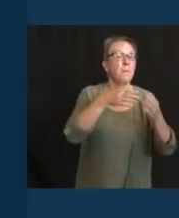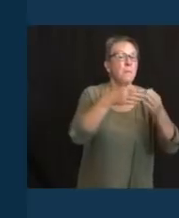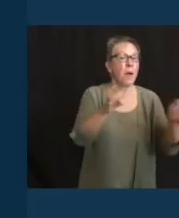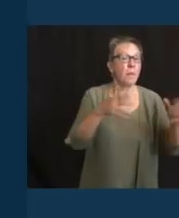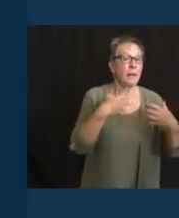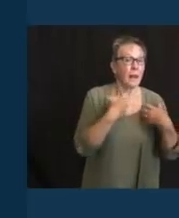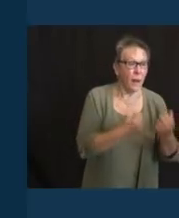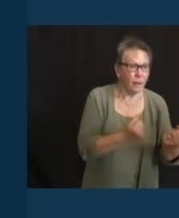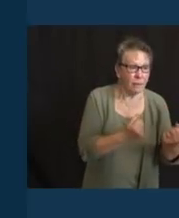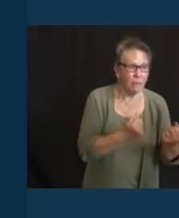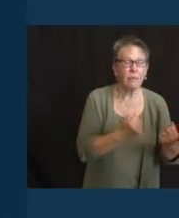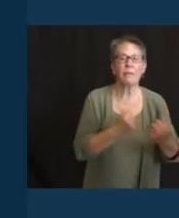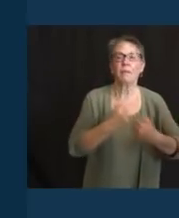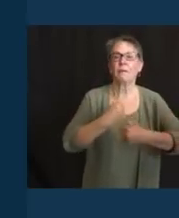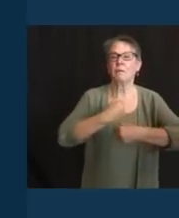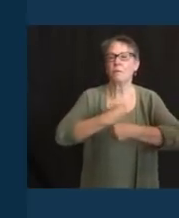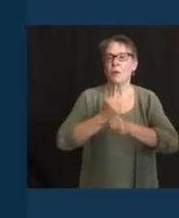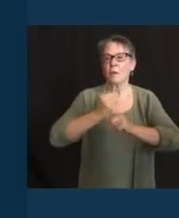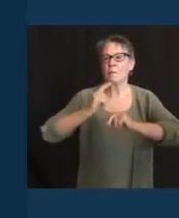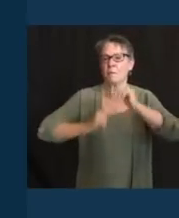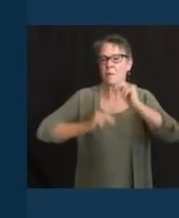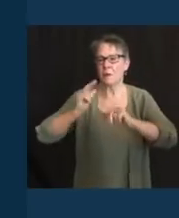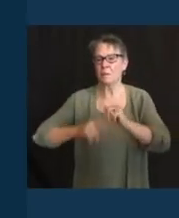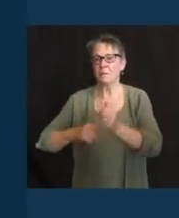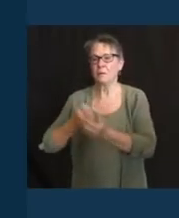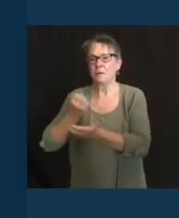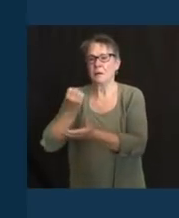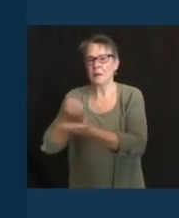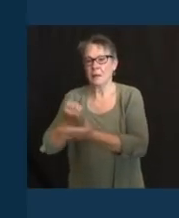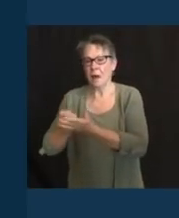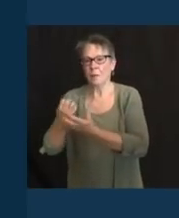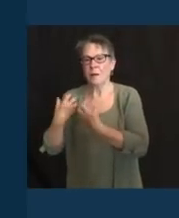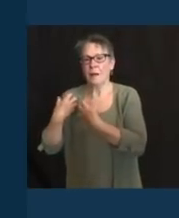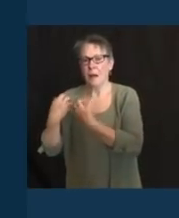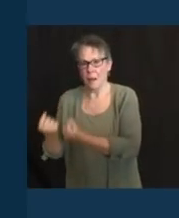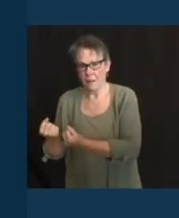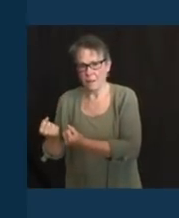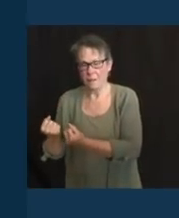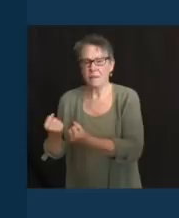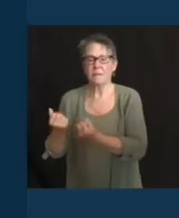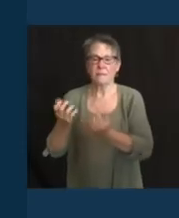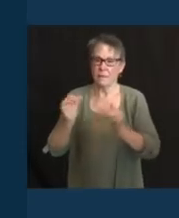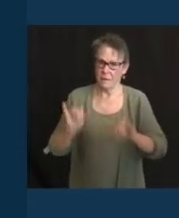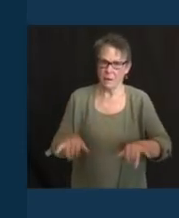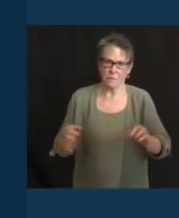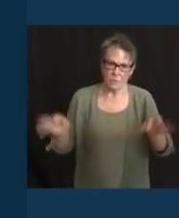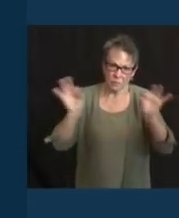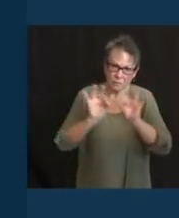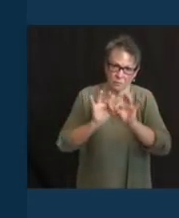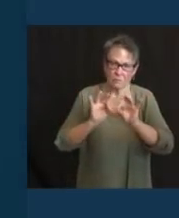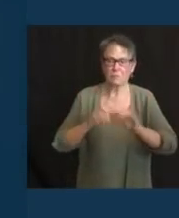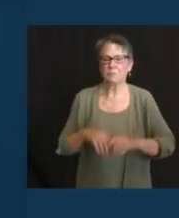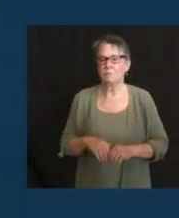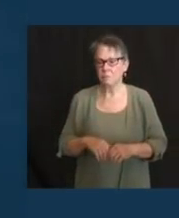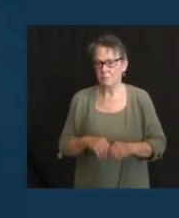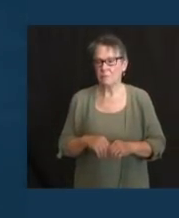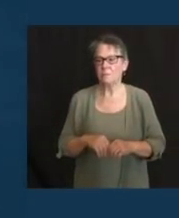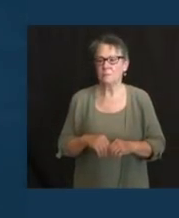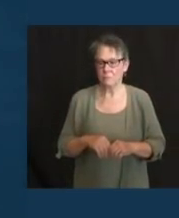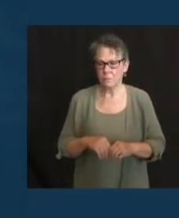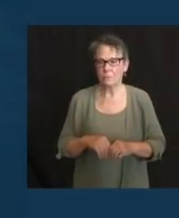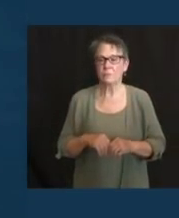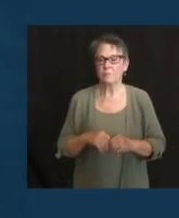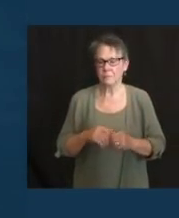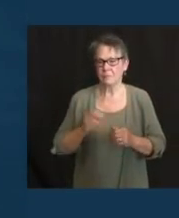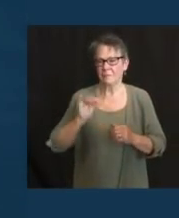in with more information about one of the ways in which we're going to protect public health. As I